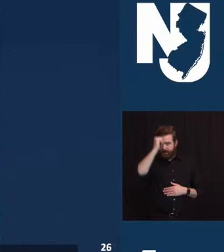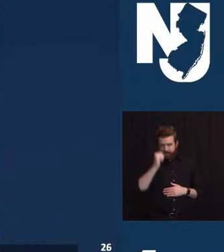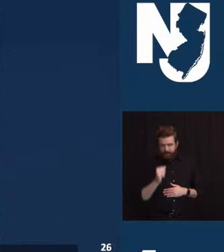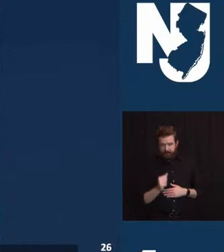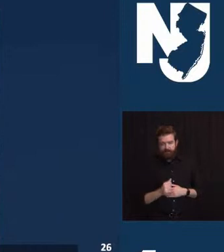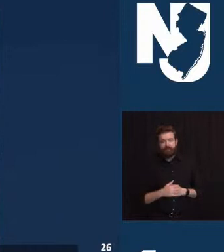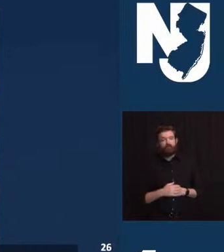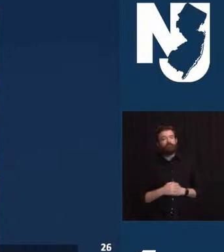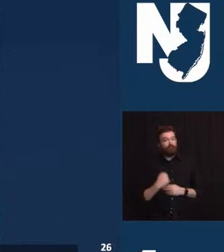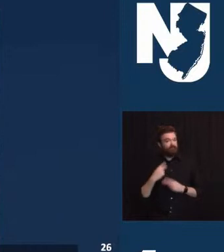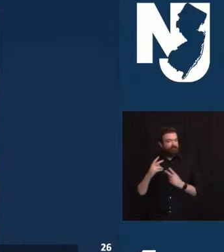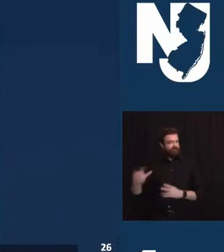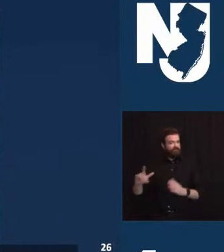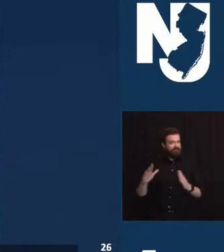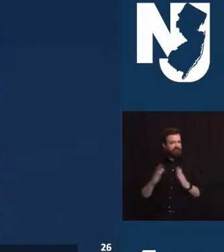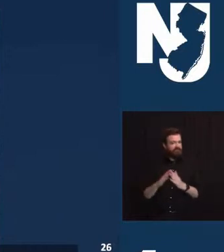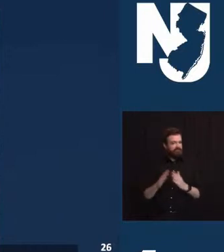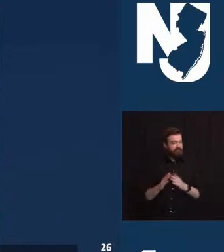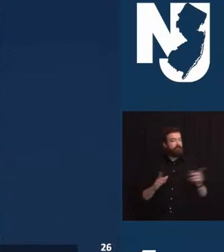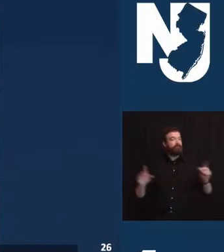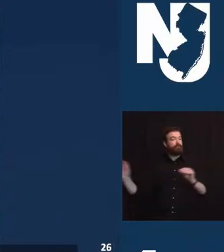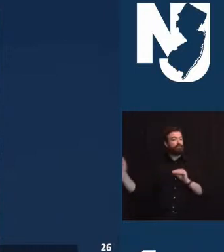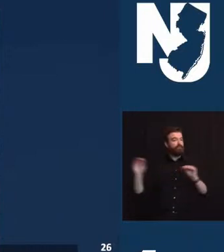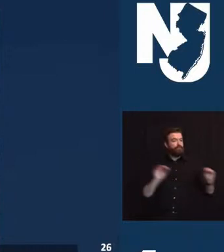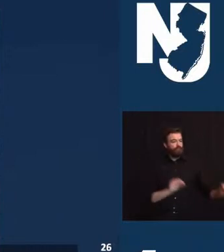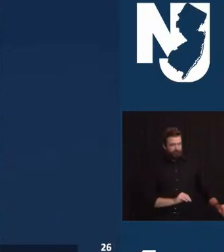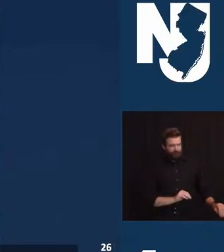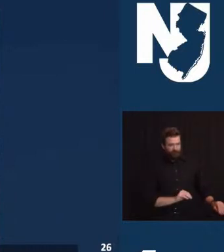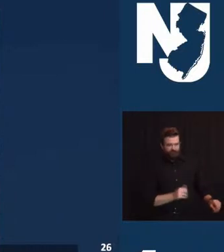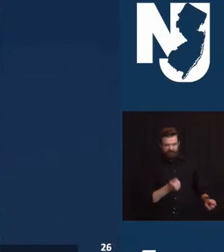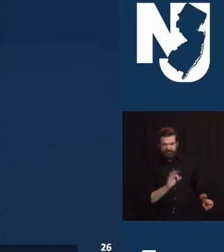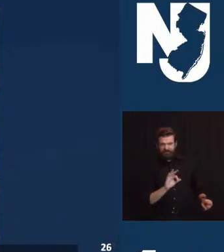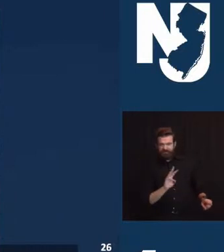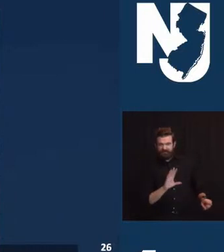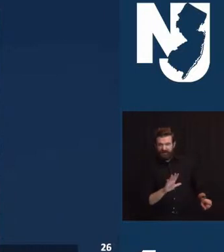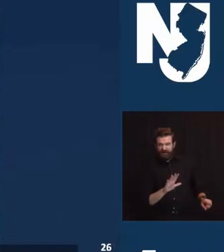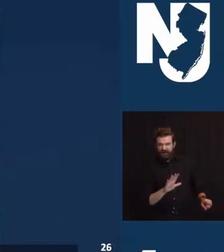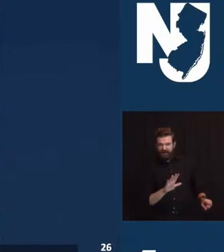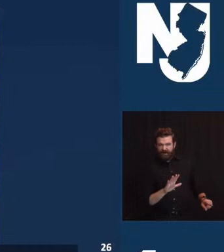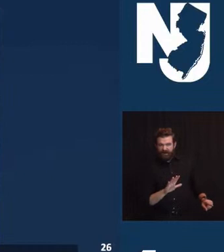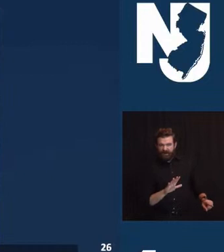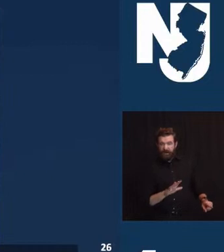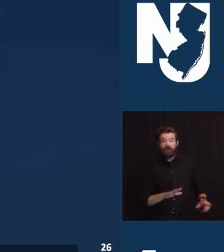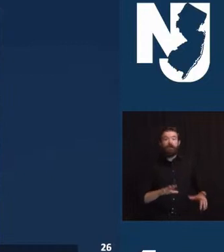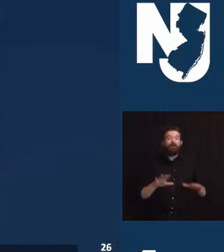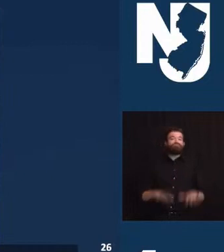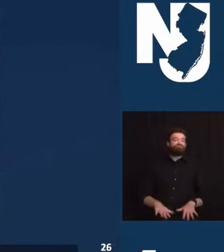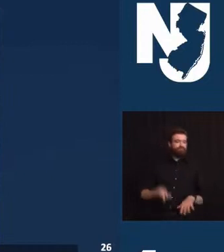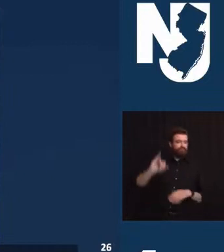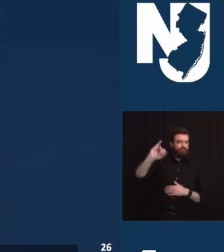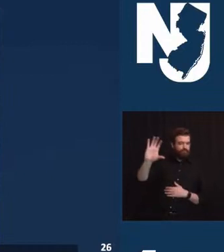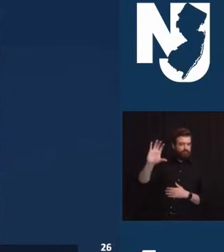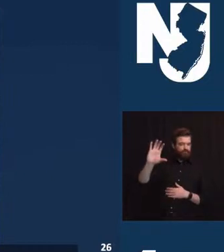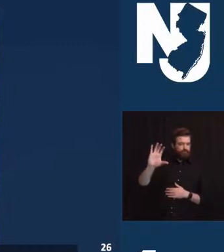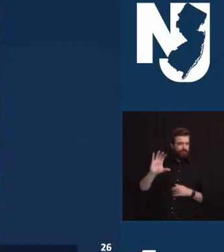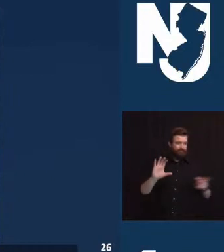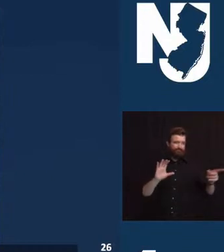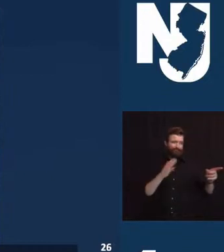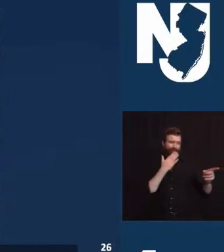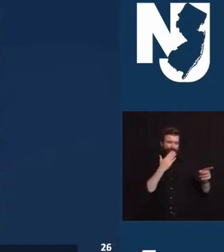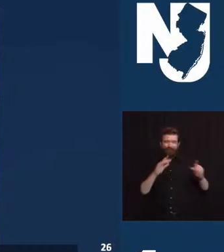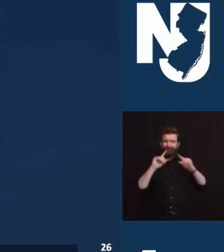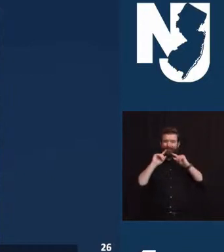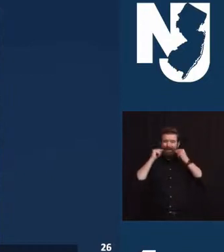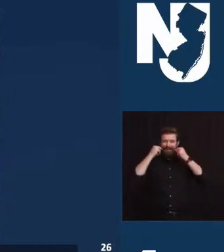in 1965 and would eventually call Jersey City his home. Look at that smile, huh? He earned his master's